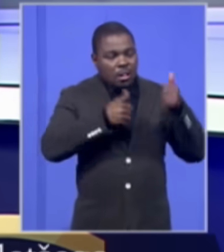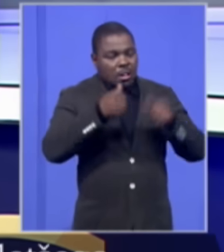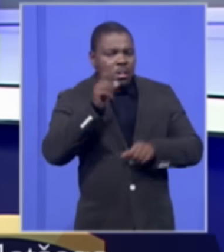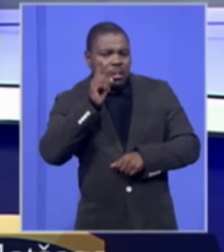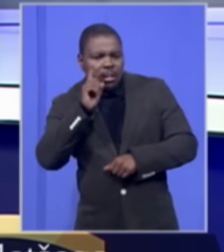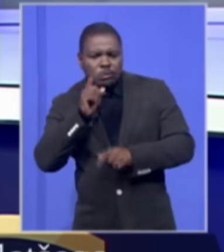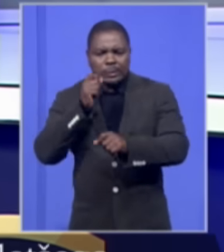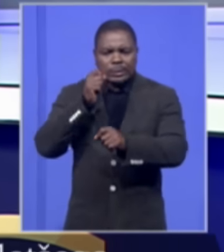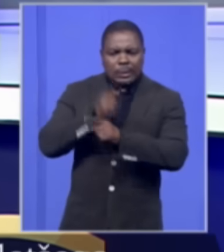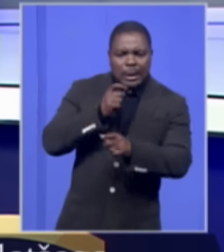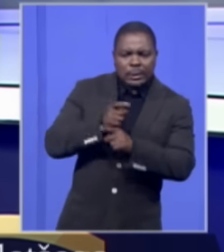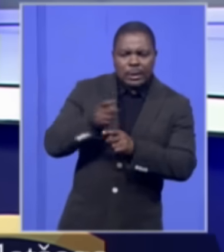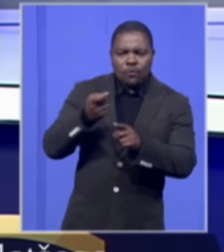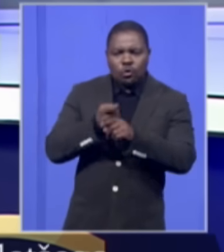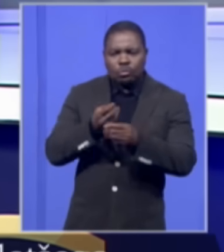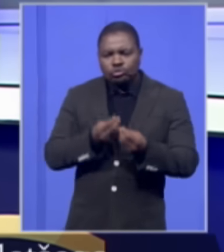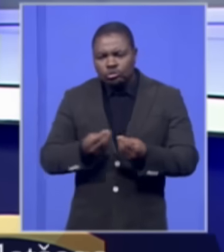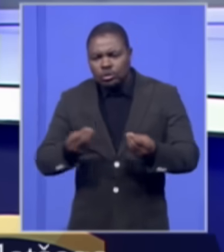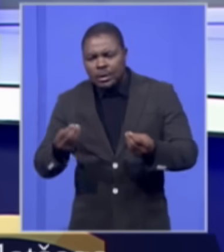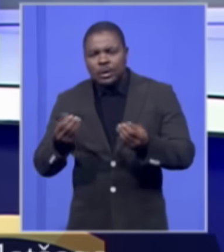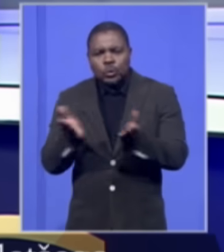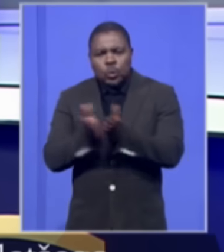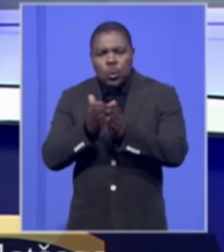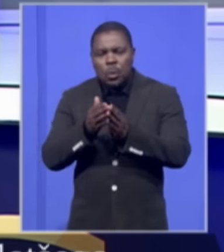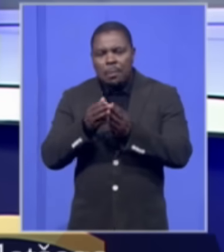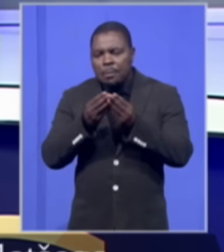e gogetšego pijana mesong ye.